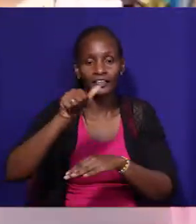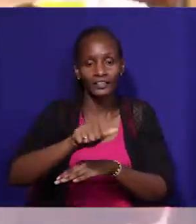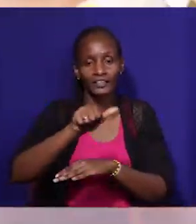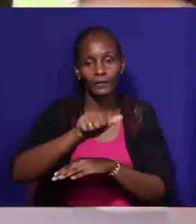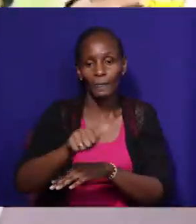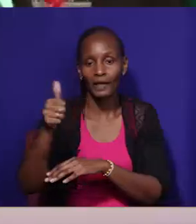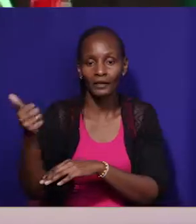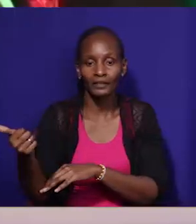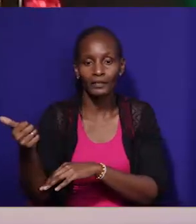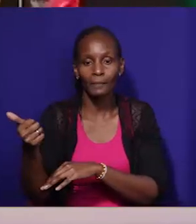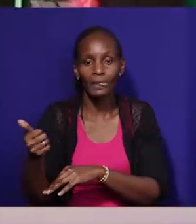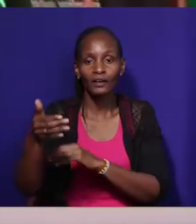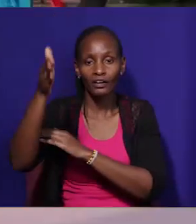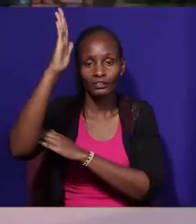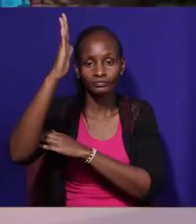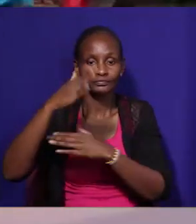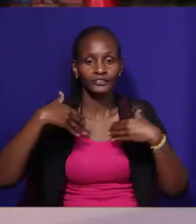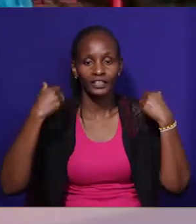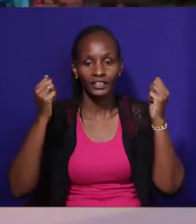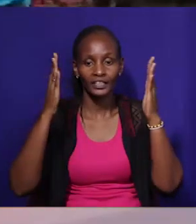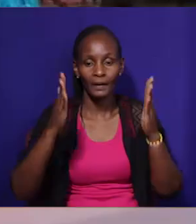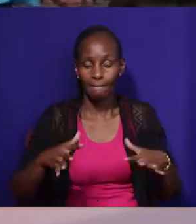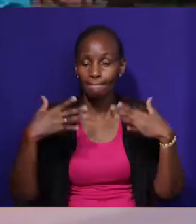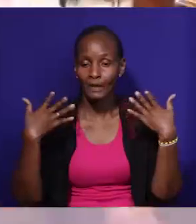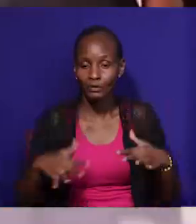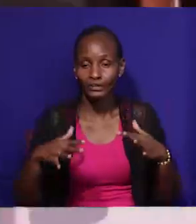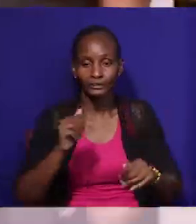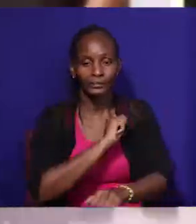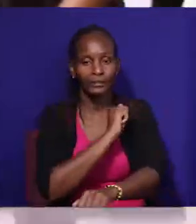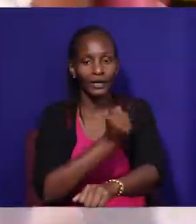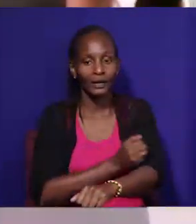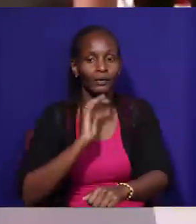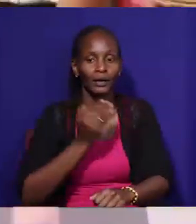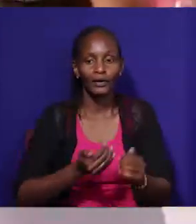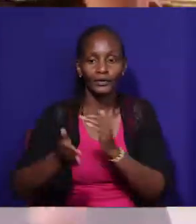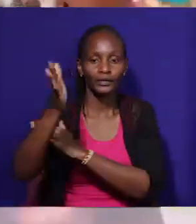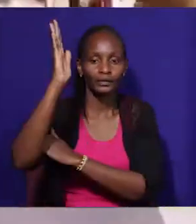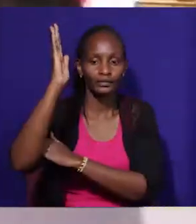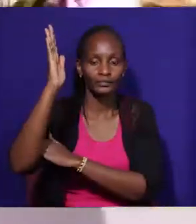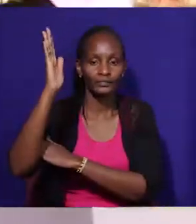Awesome.